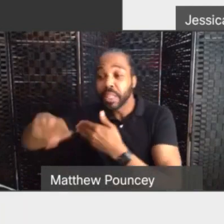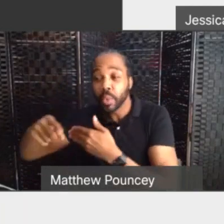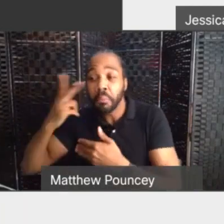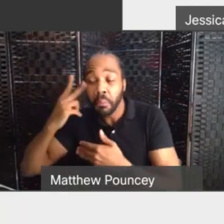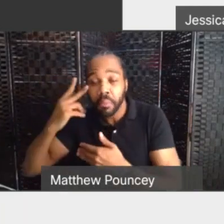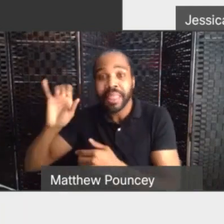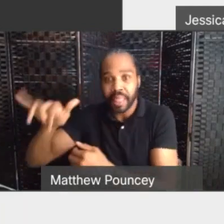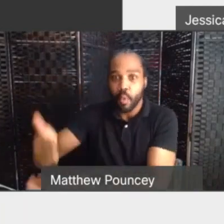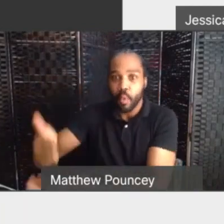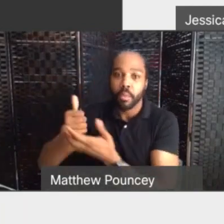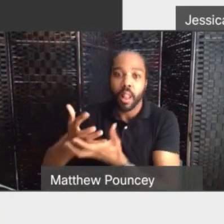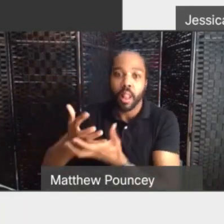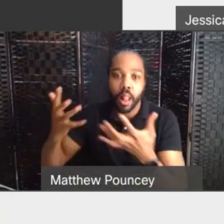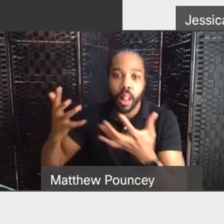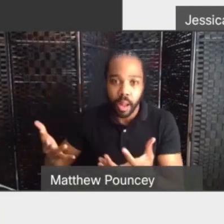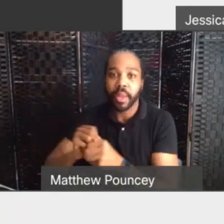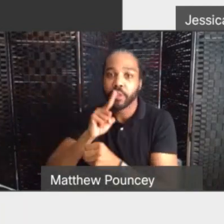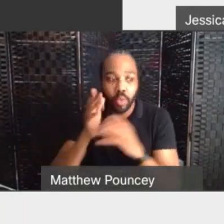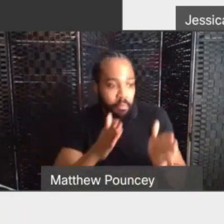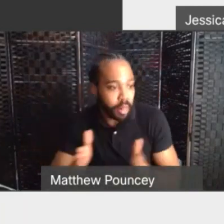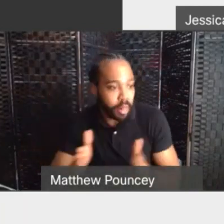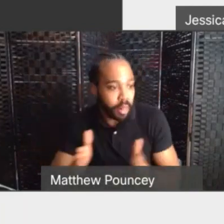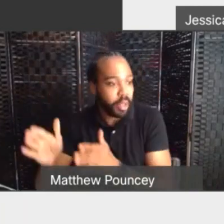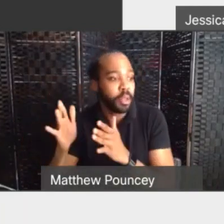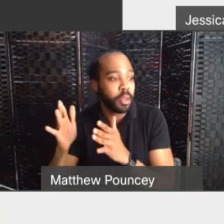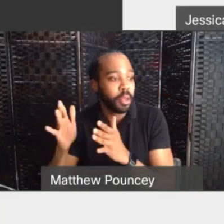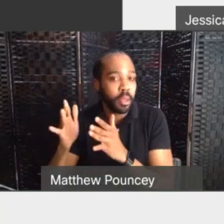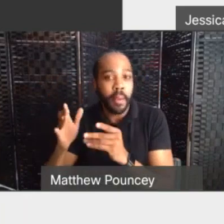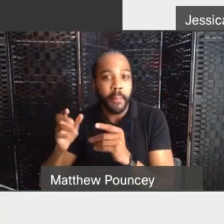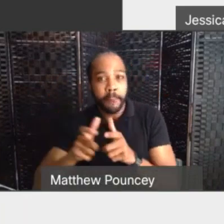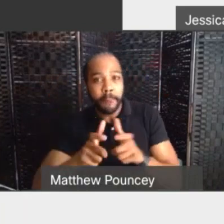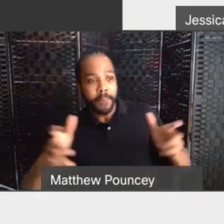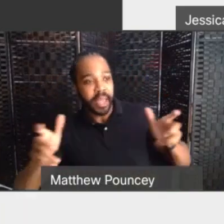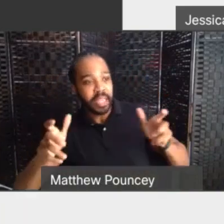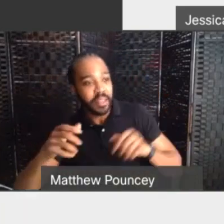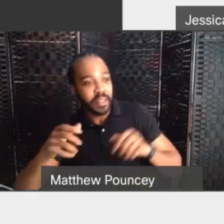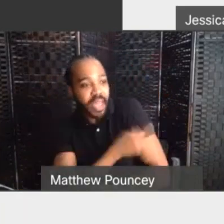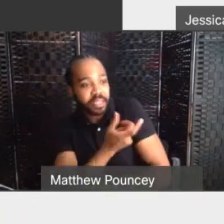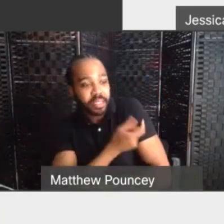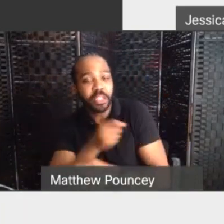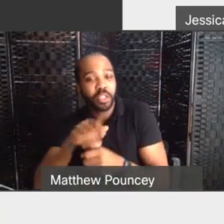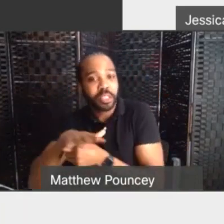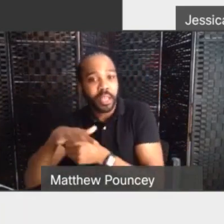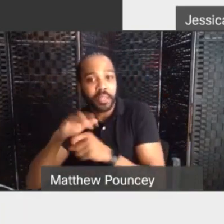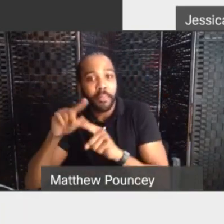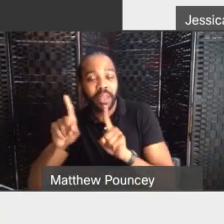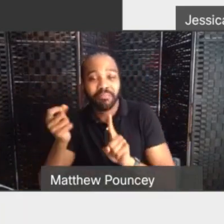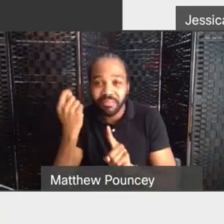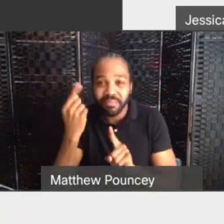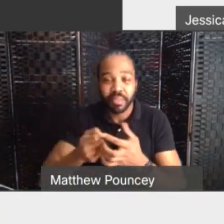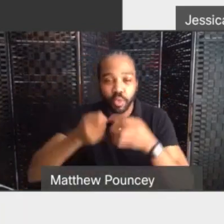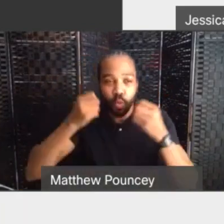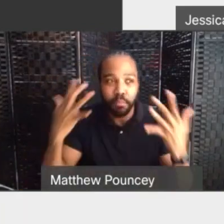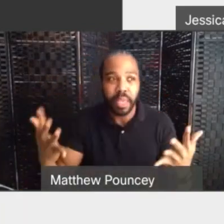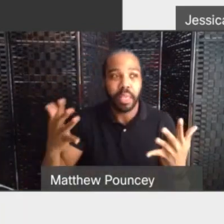with planning on like the mass vaccination sites, but there are just so many other pieces to